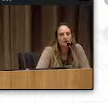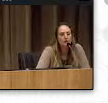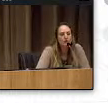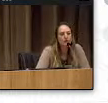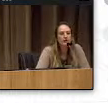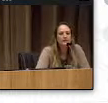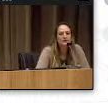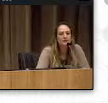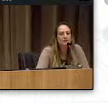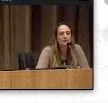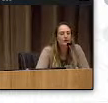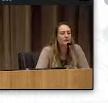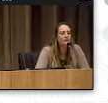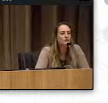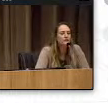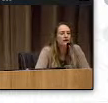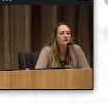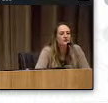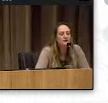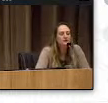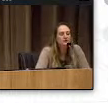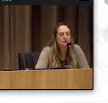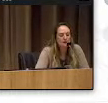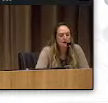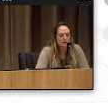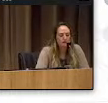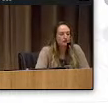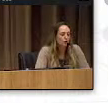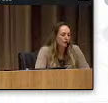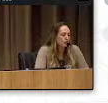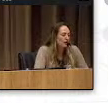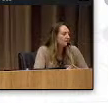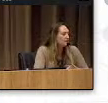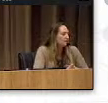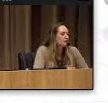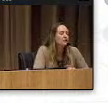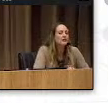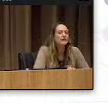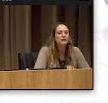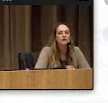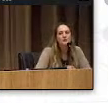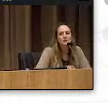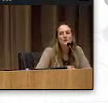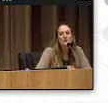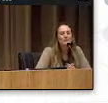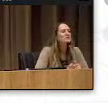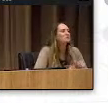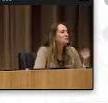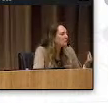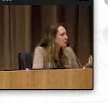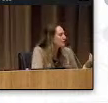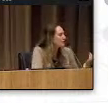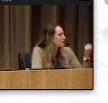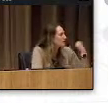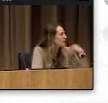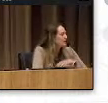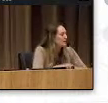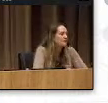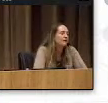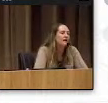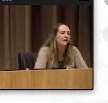that were high complex patients, and that needed attention for 24 hours, and